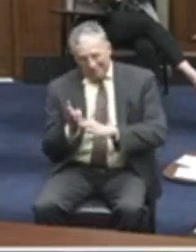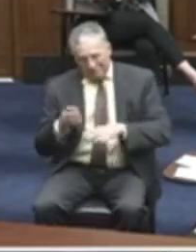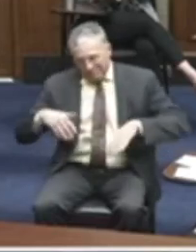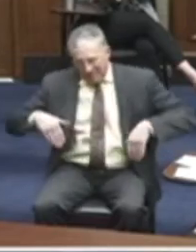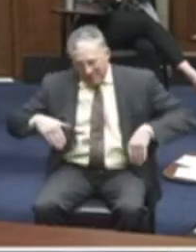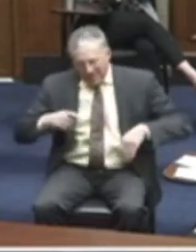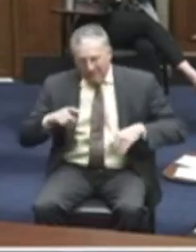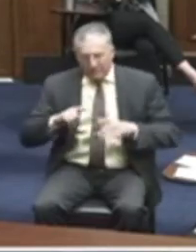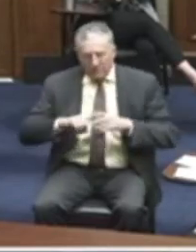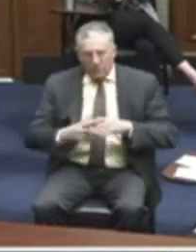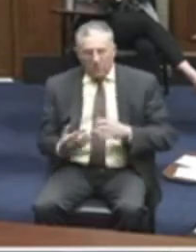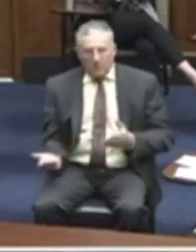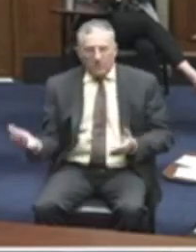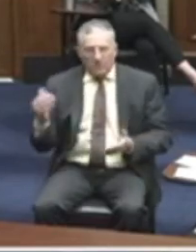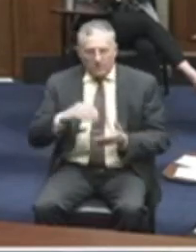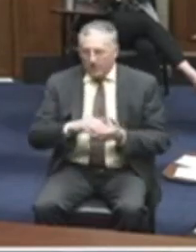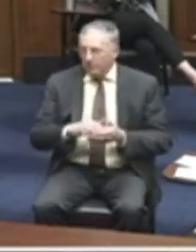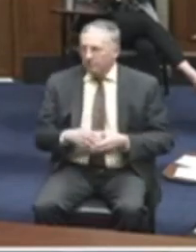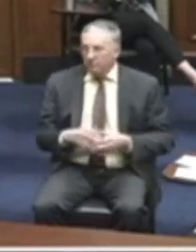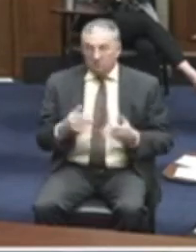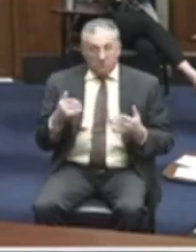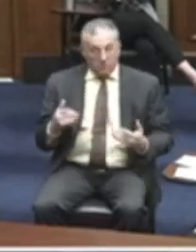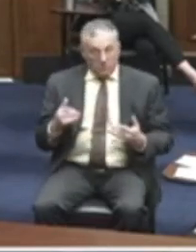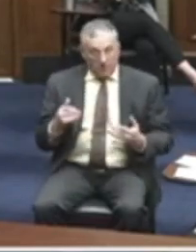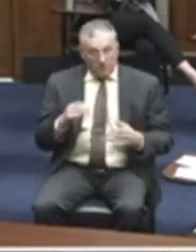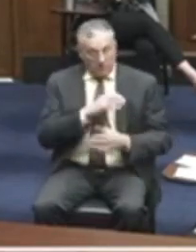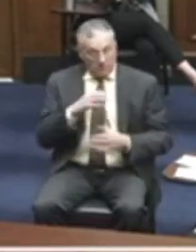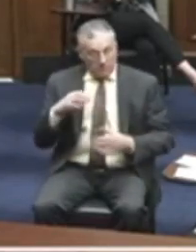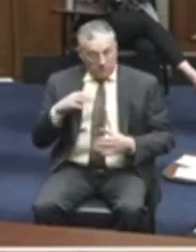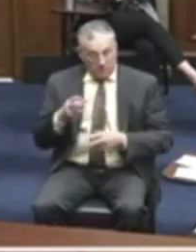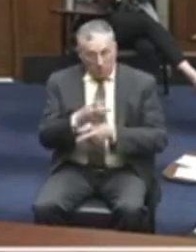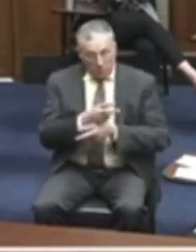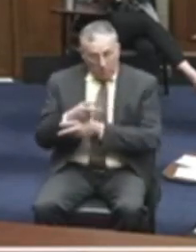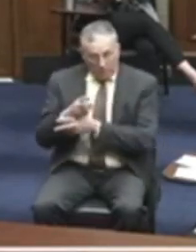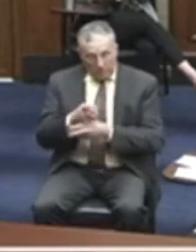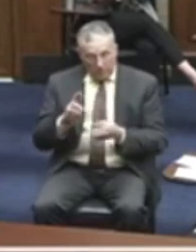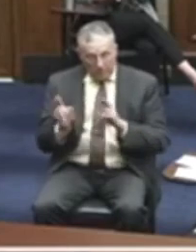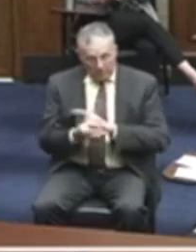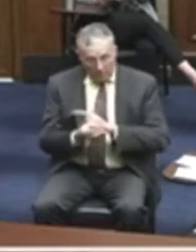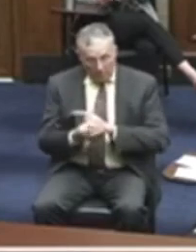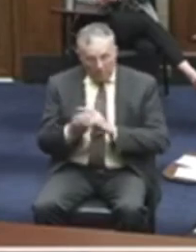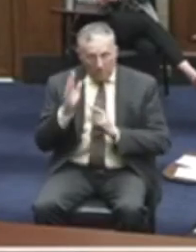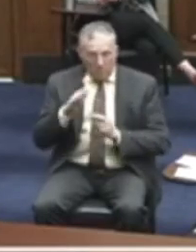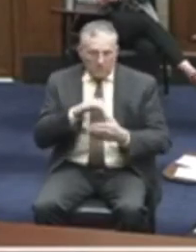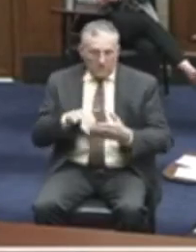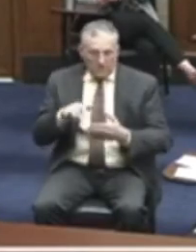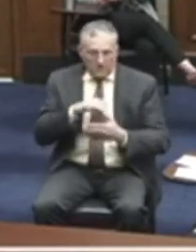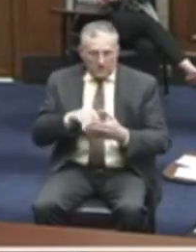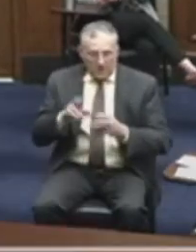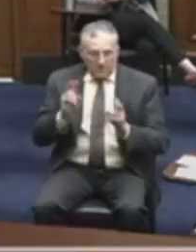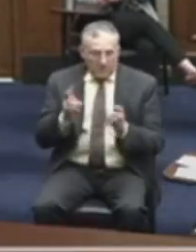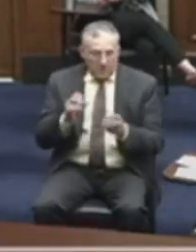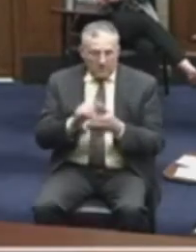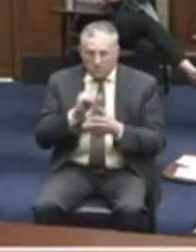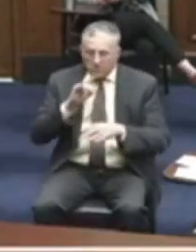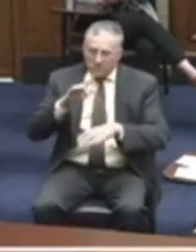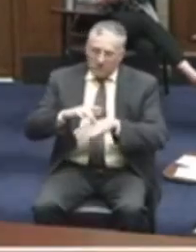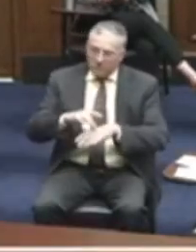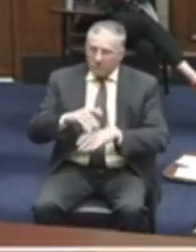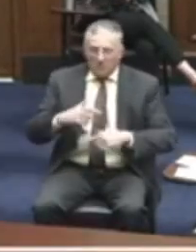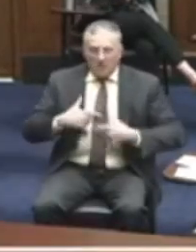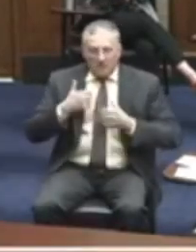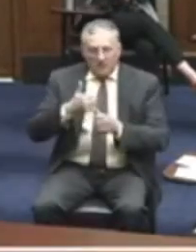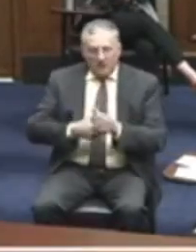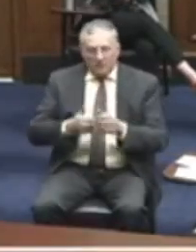Today, I am convening the Committee on Oversight and Reform to examine a subject that touches the lives of every person in the United